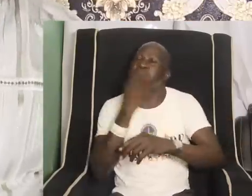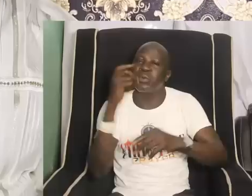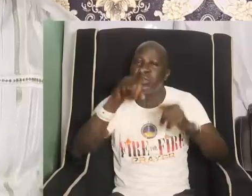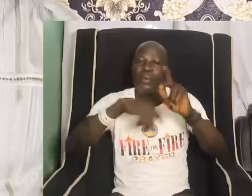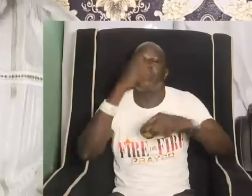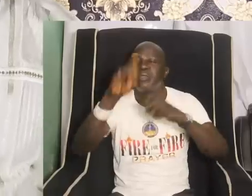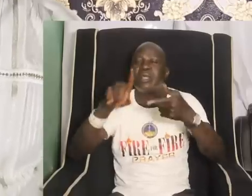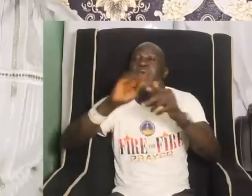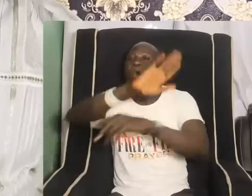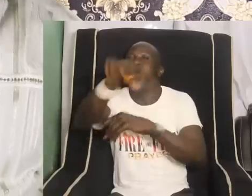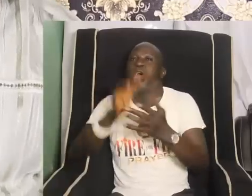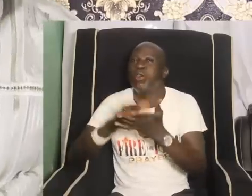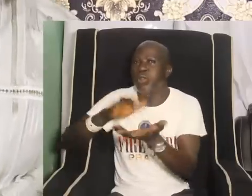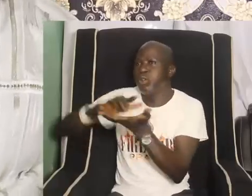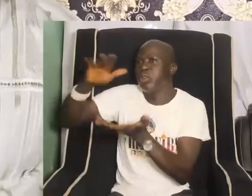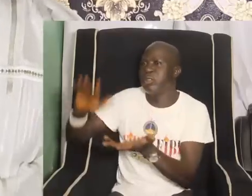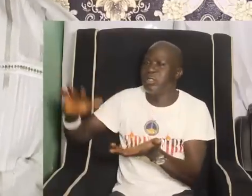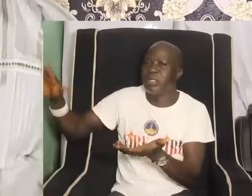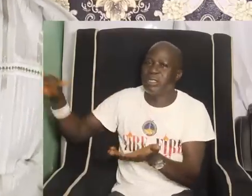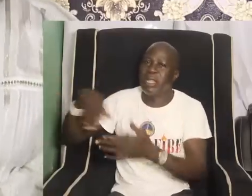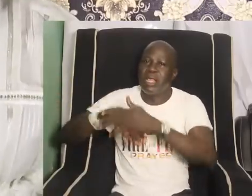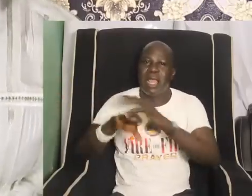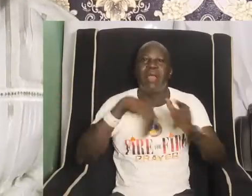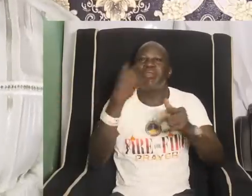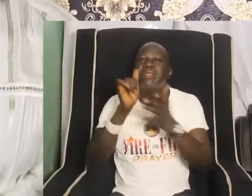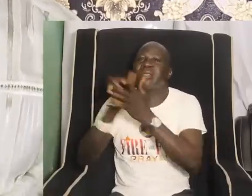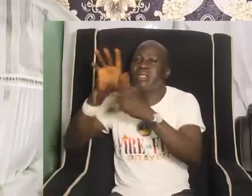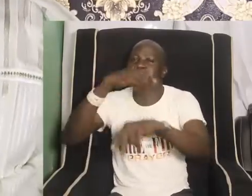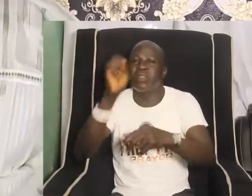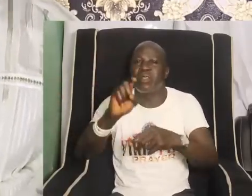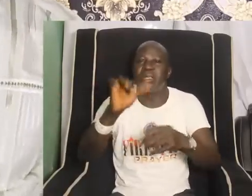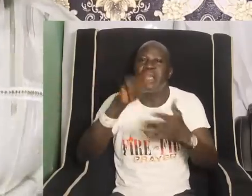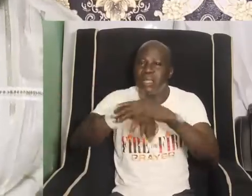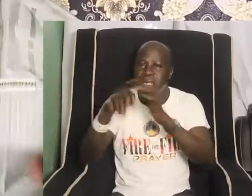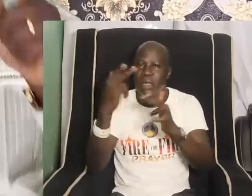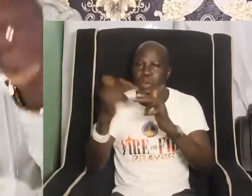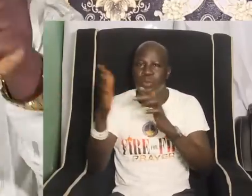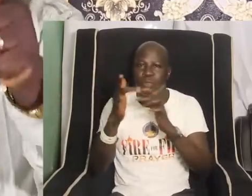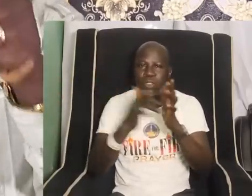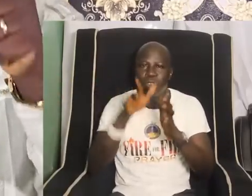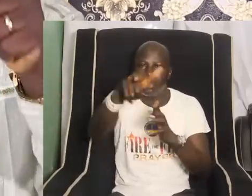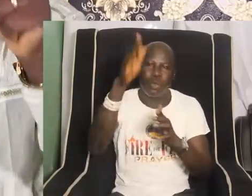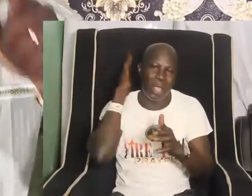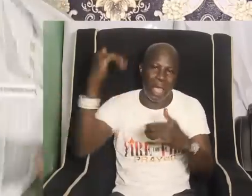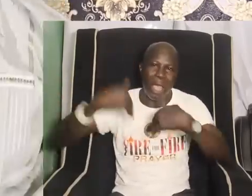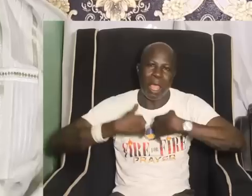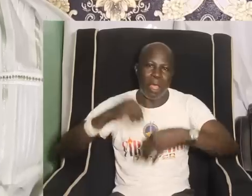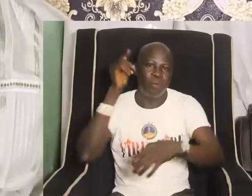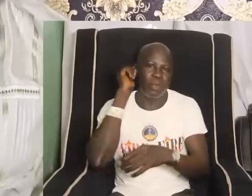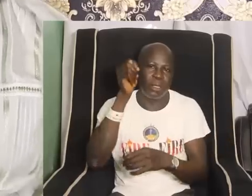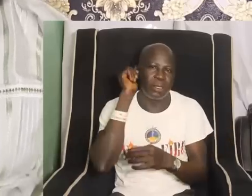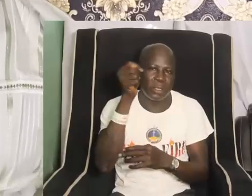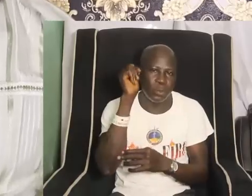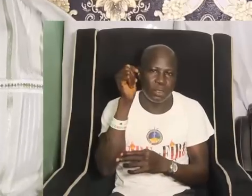it. I prophesy. And your mother go down. Glorious children, where are thou? I declare you that in the name of Jesus. One testimony. Amen.